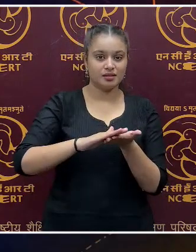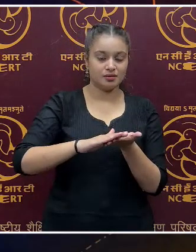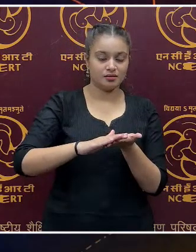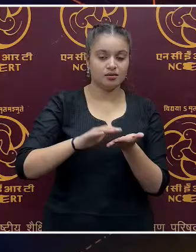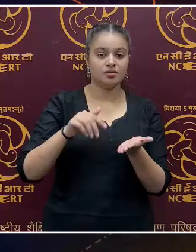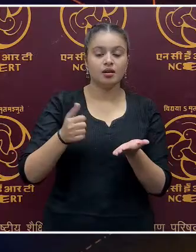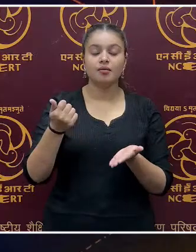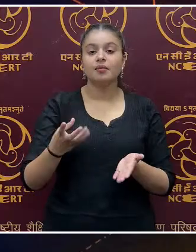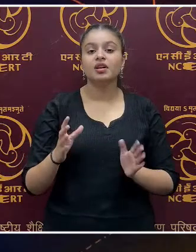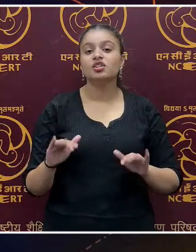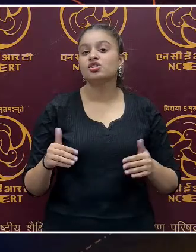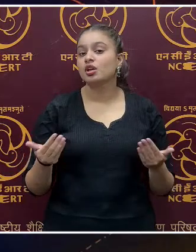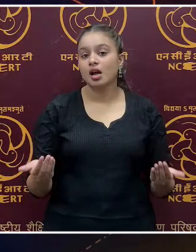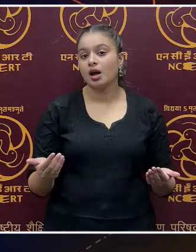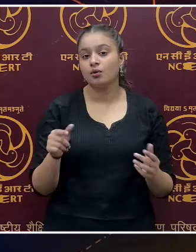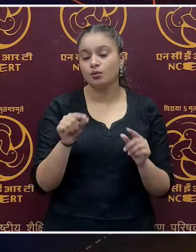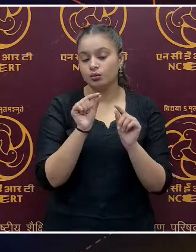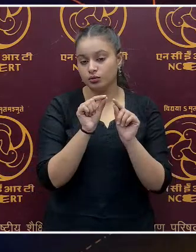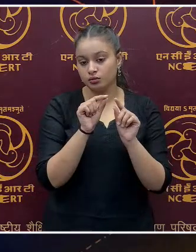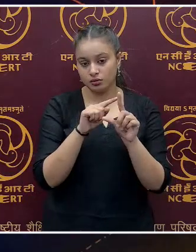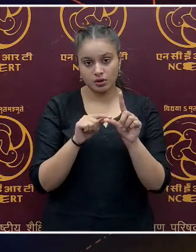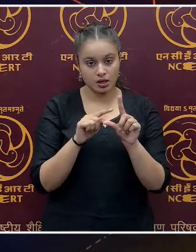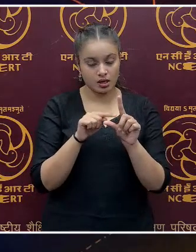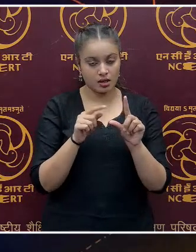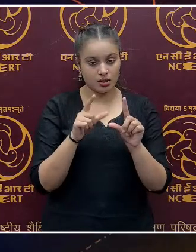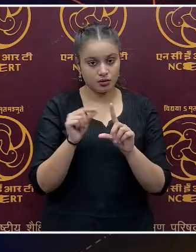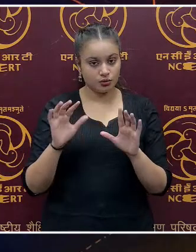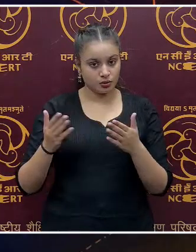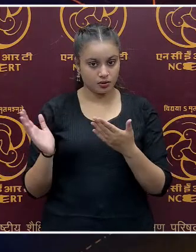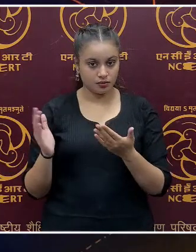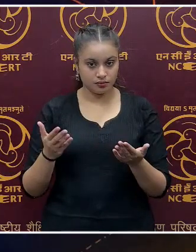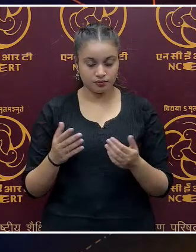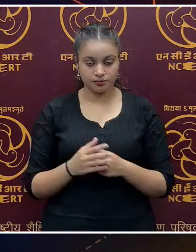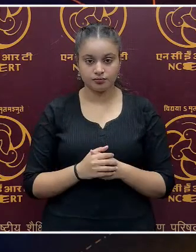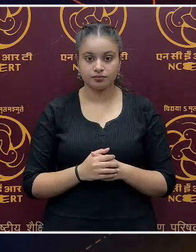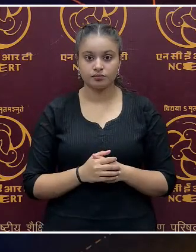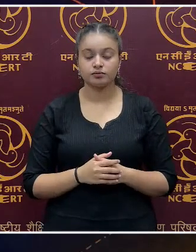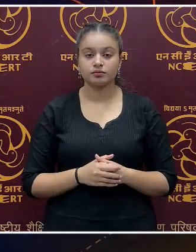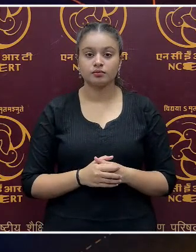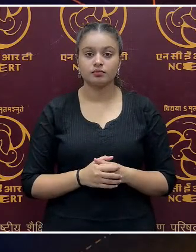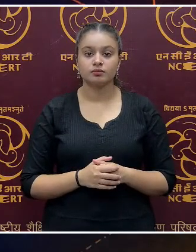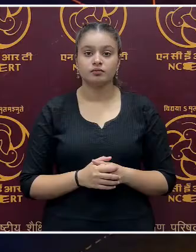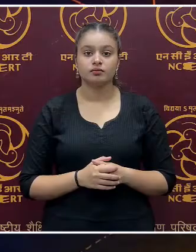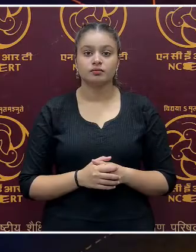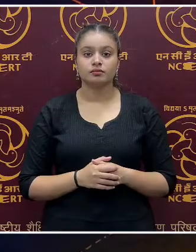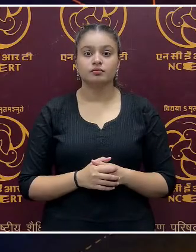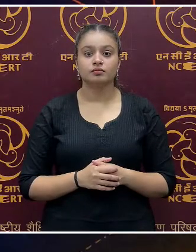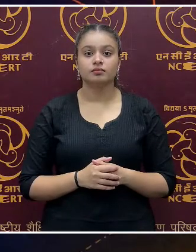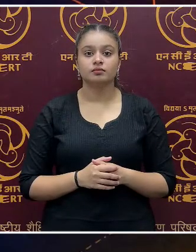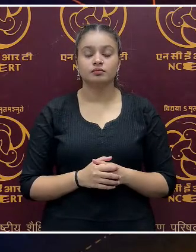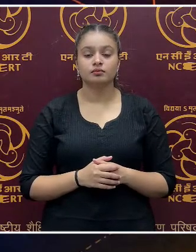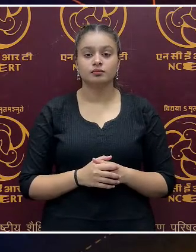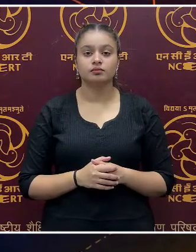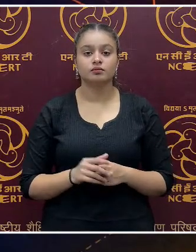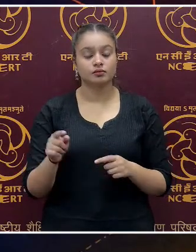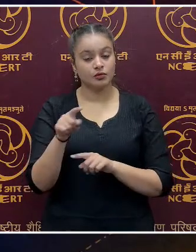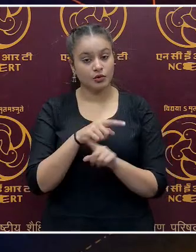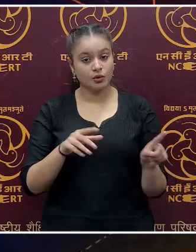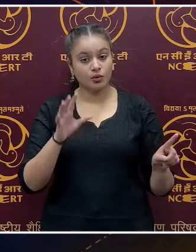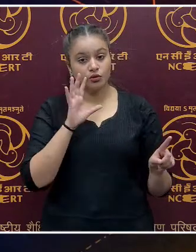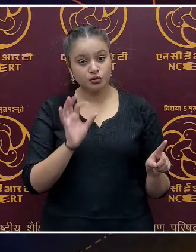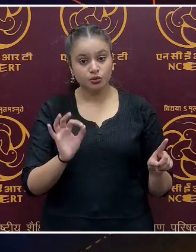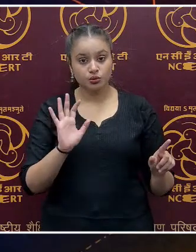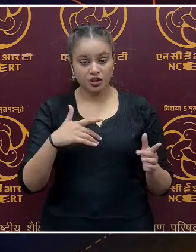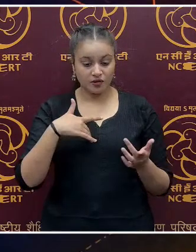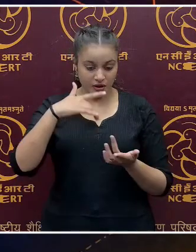to measure the angle of this particular angle with this help of the protractor? Just we have to ensure the